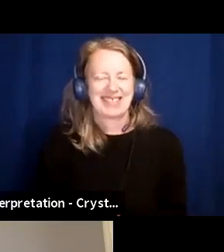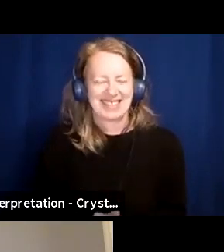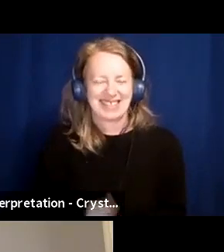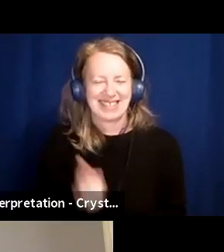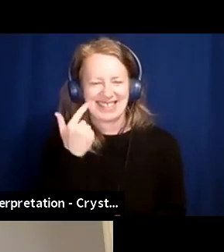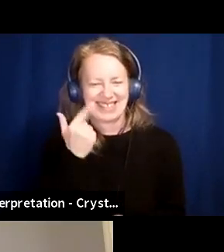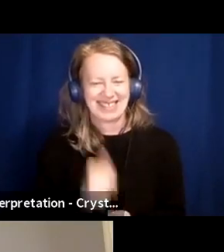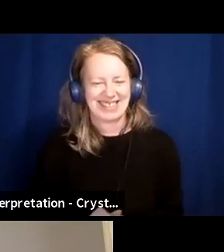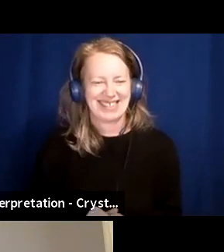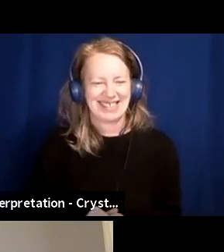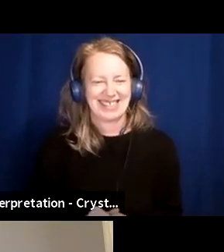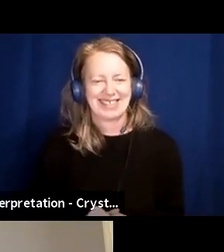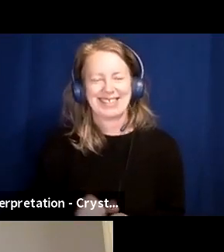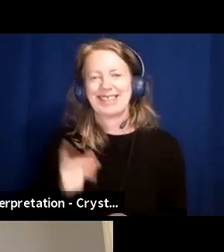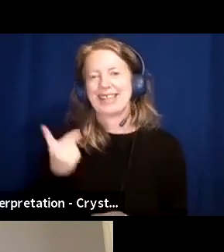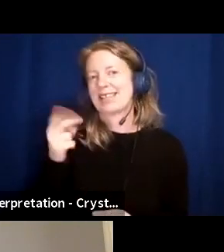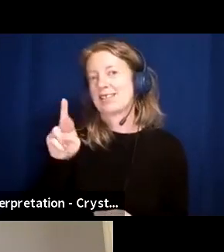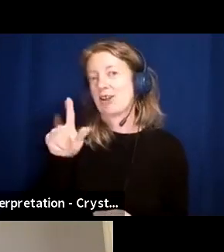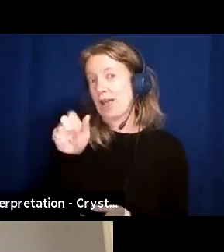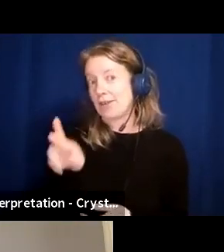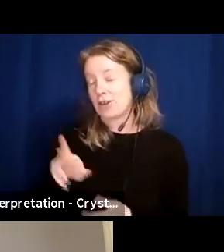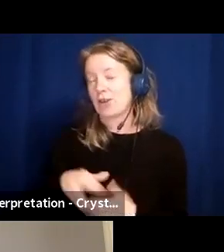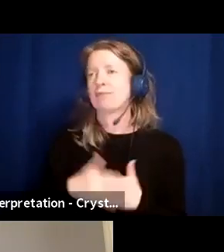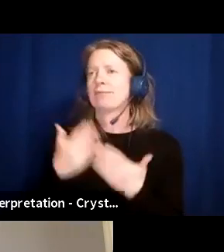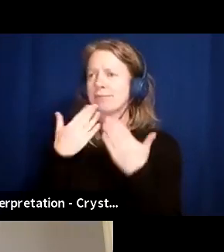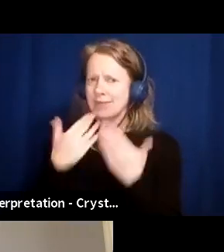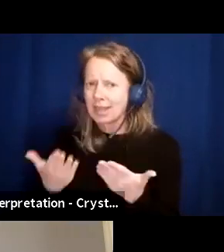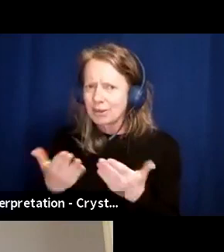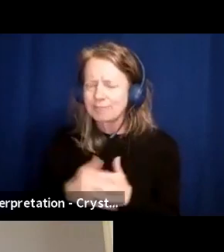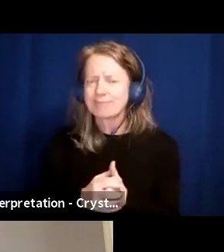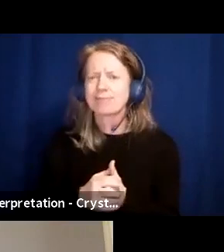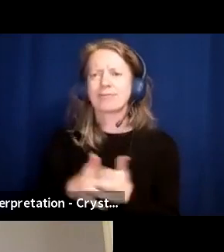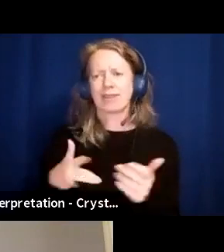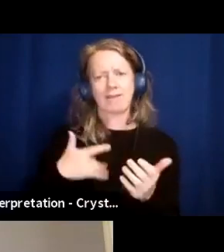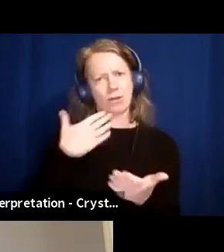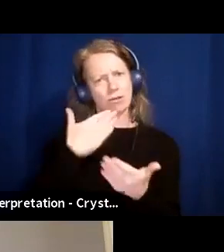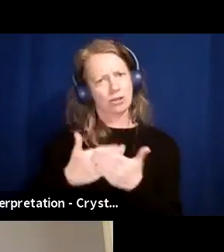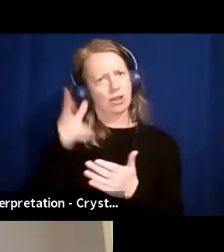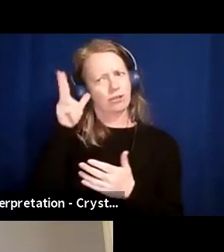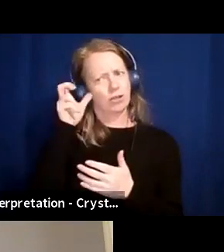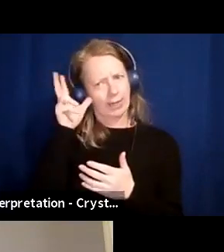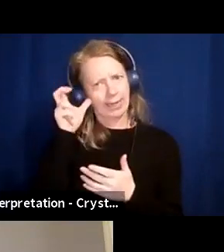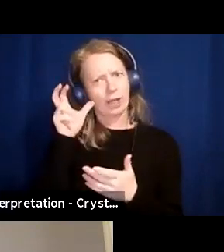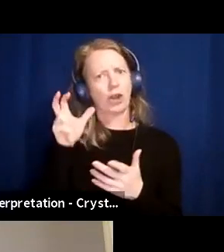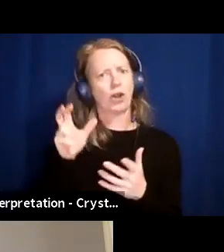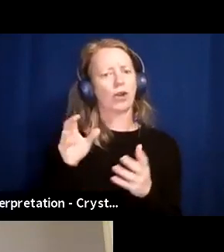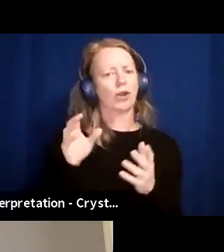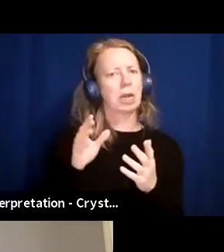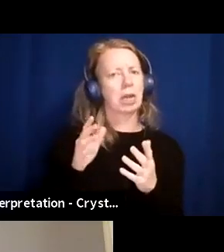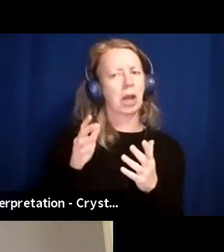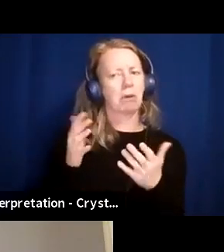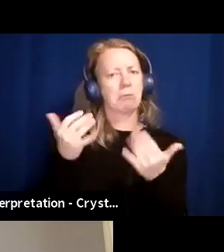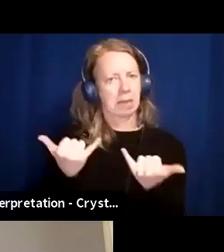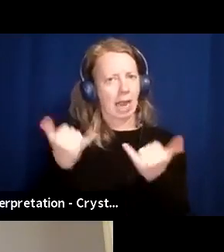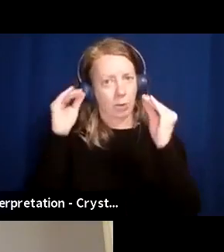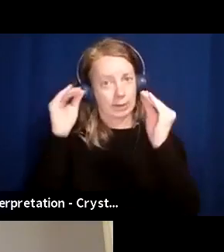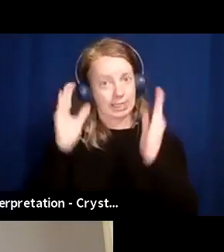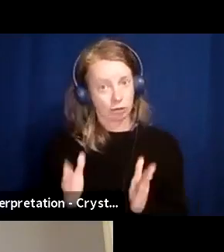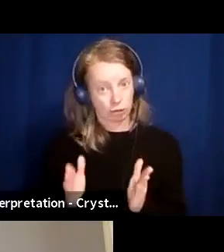you. It's promising to hear that they're going to move, that the vaccine groups are opening up, especially for teachers and childcare workers,